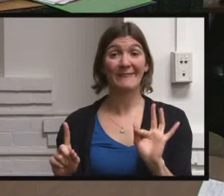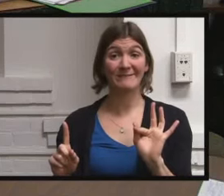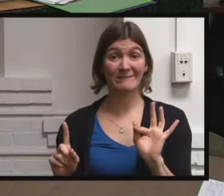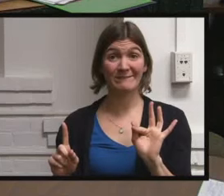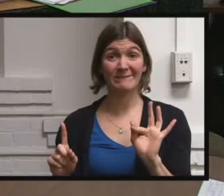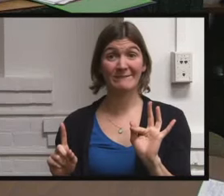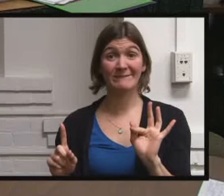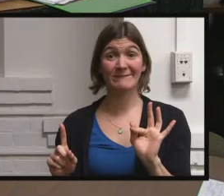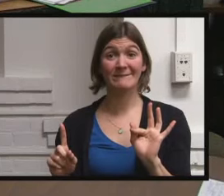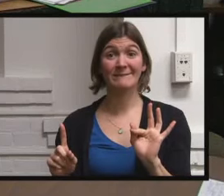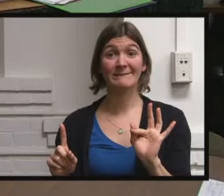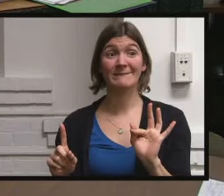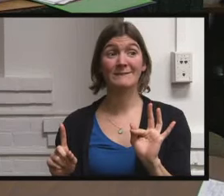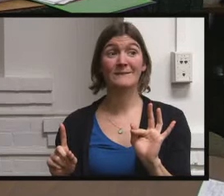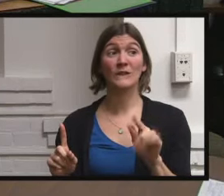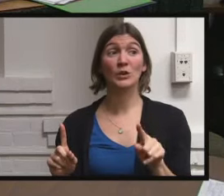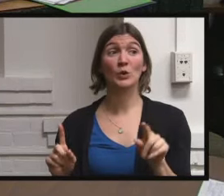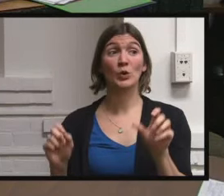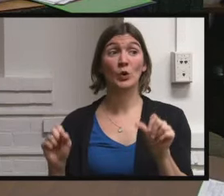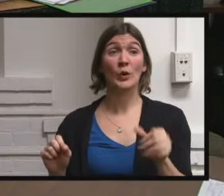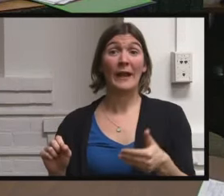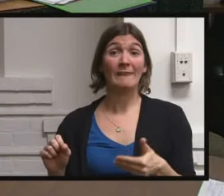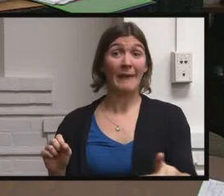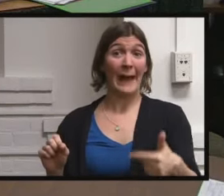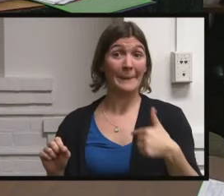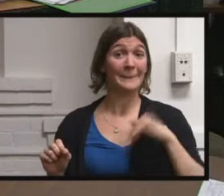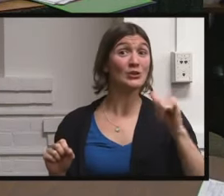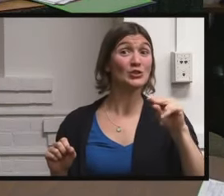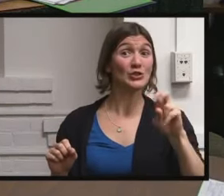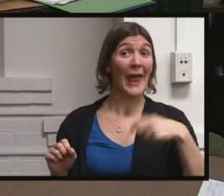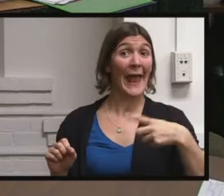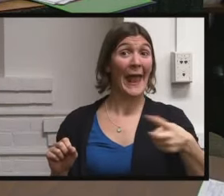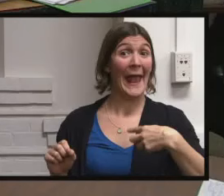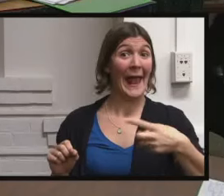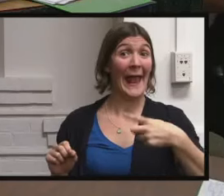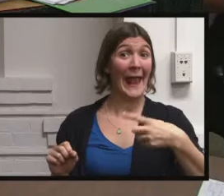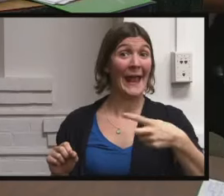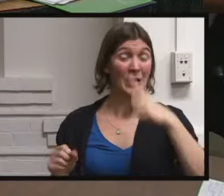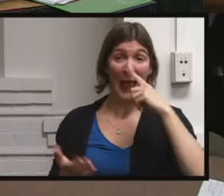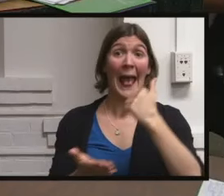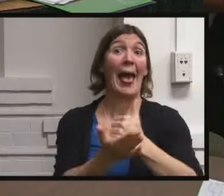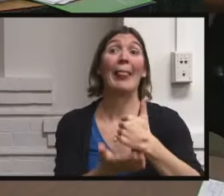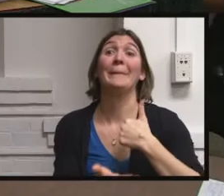if you can enlighten me, Jane. No, I would love to.